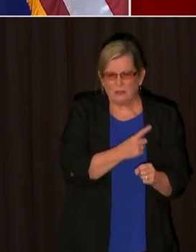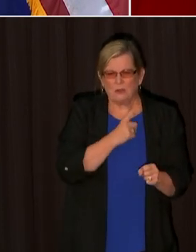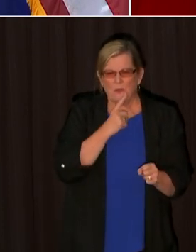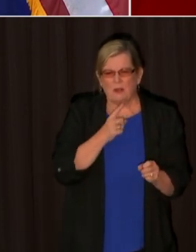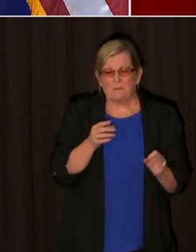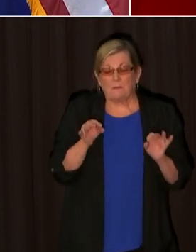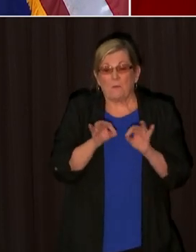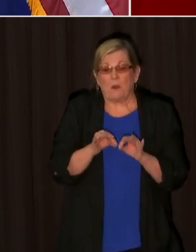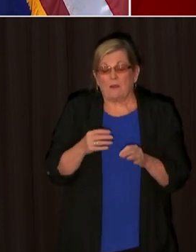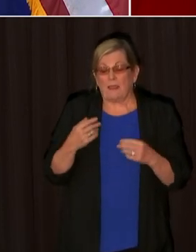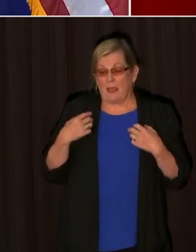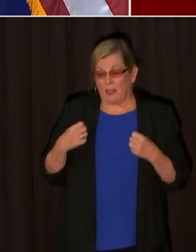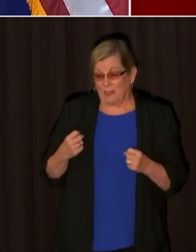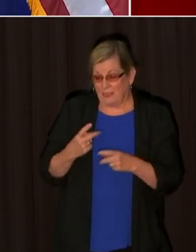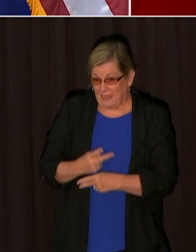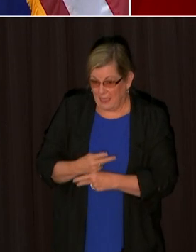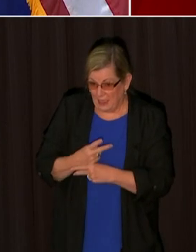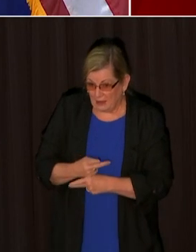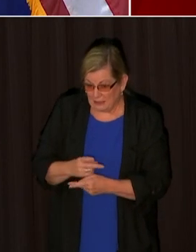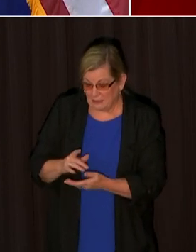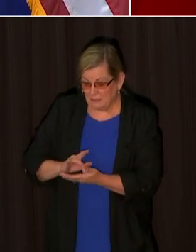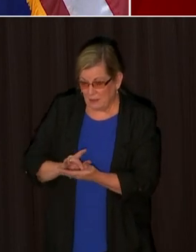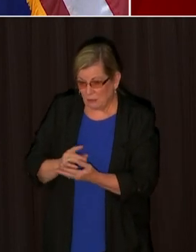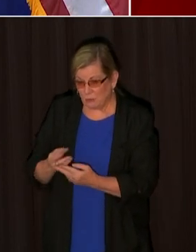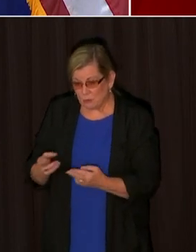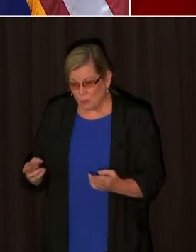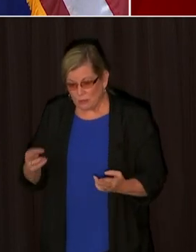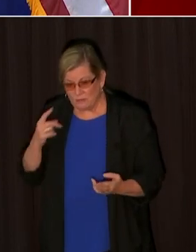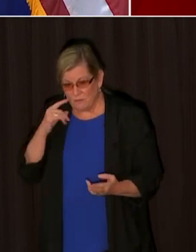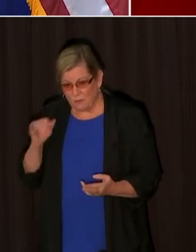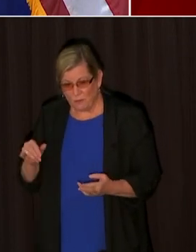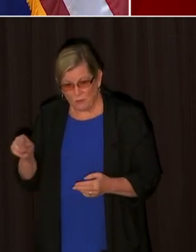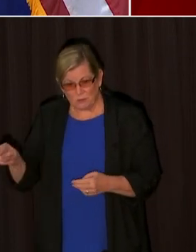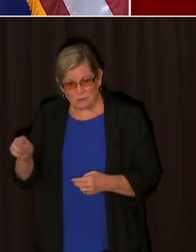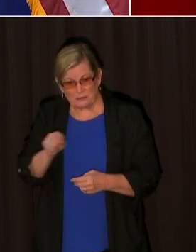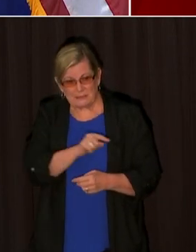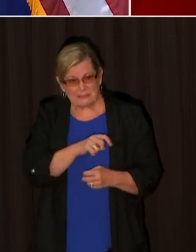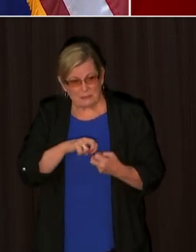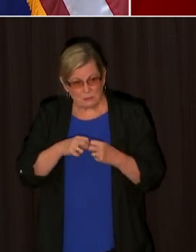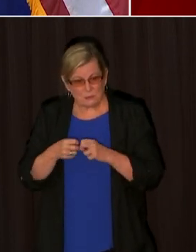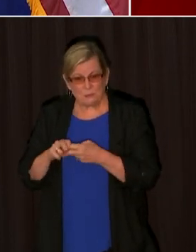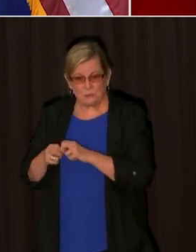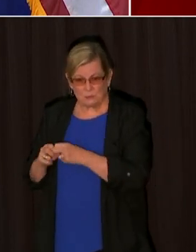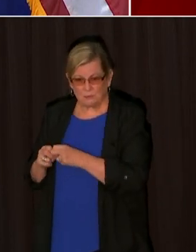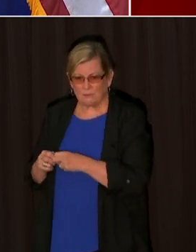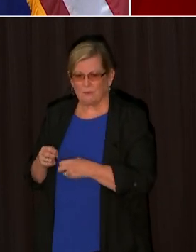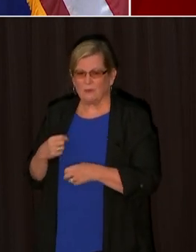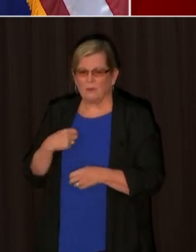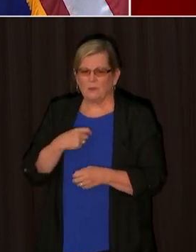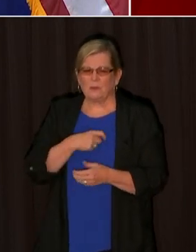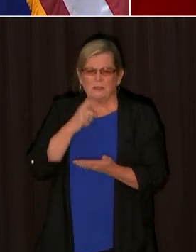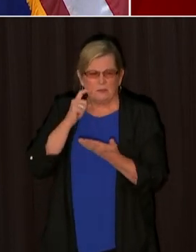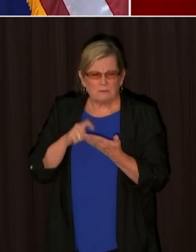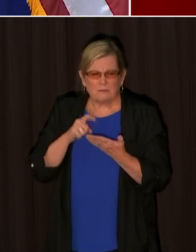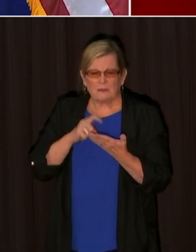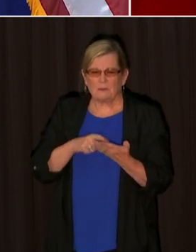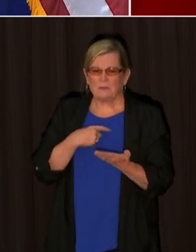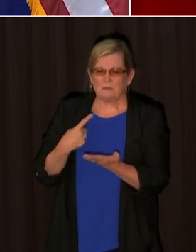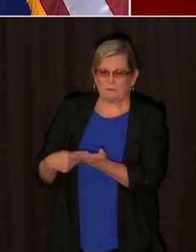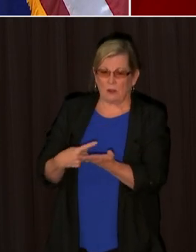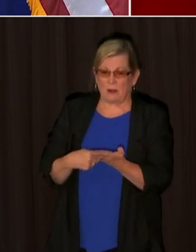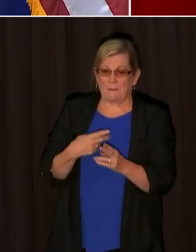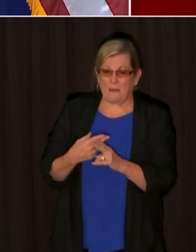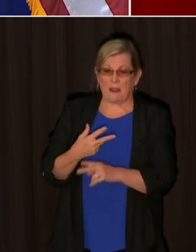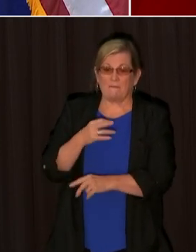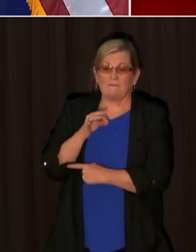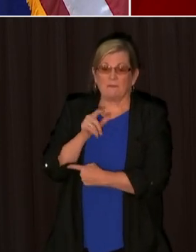resources to address other issues. It's why you hear us talking even about immunizations. You may have